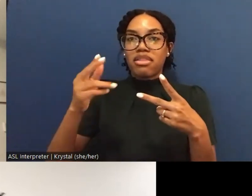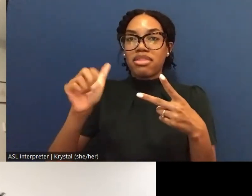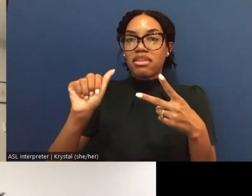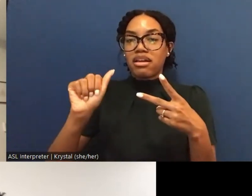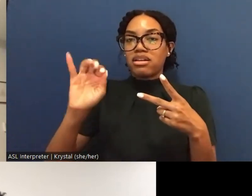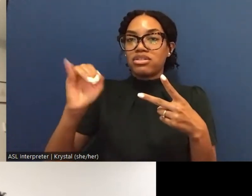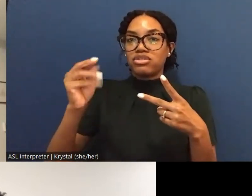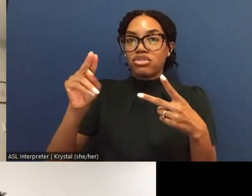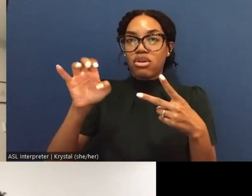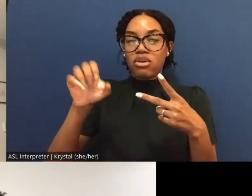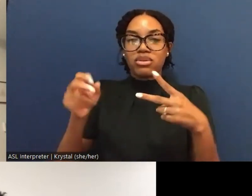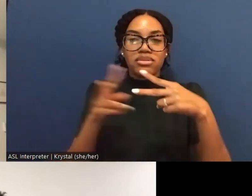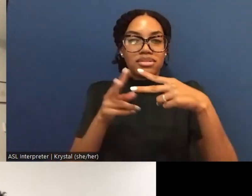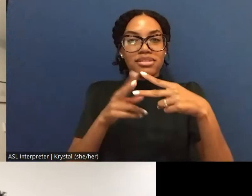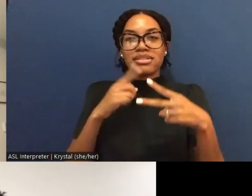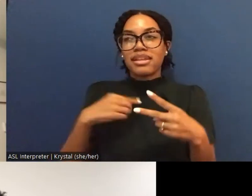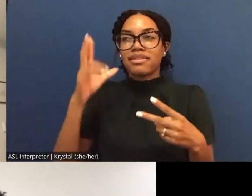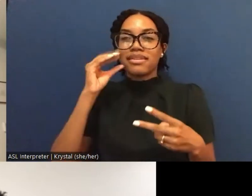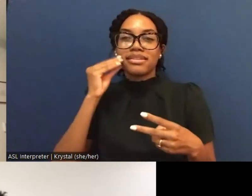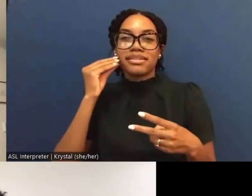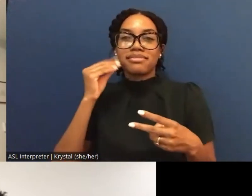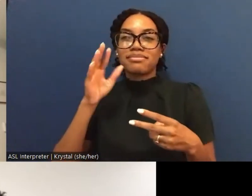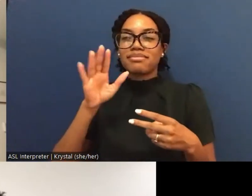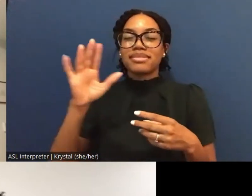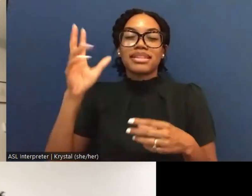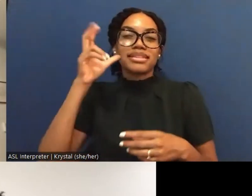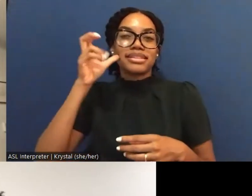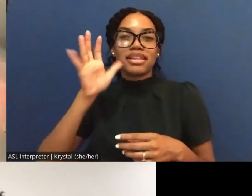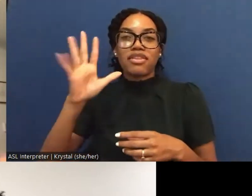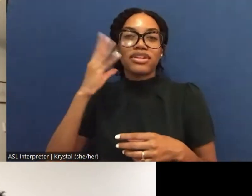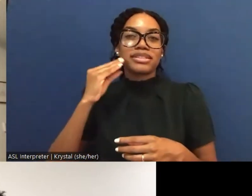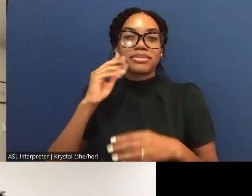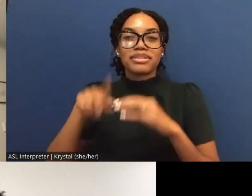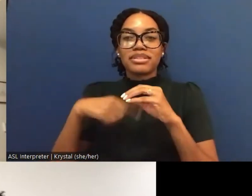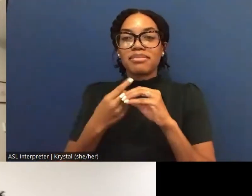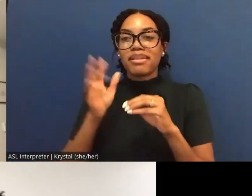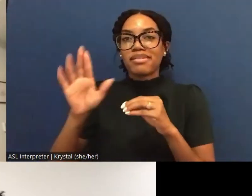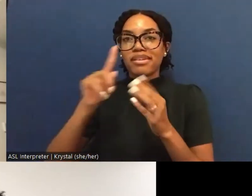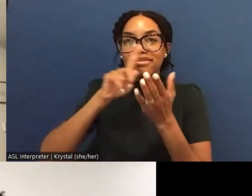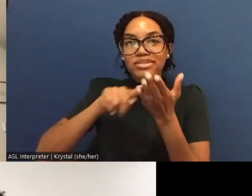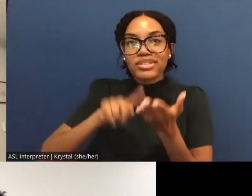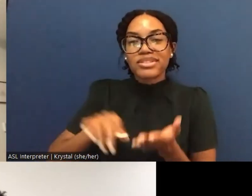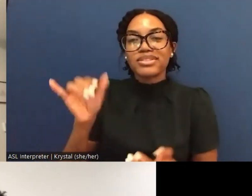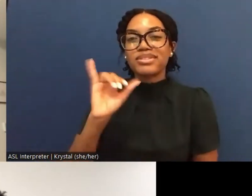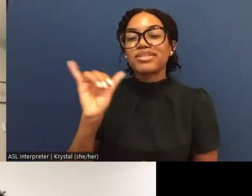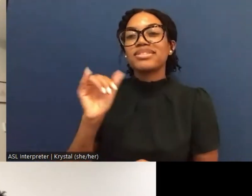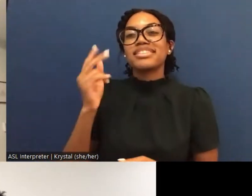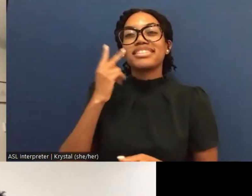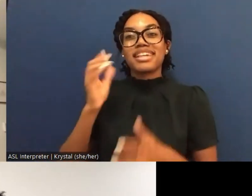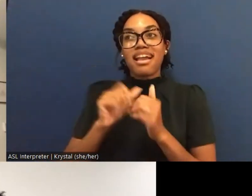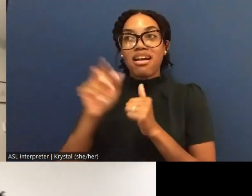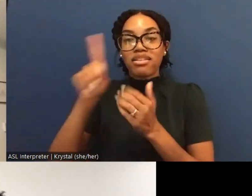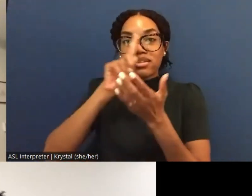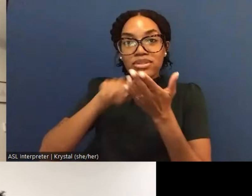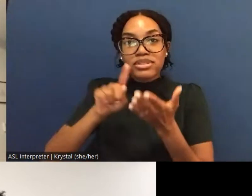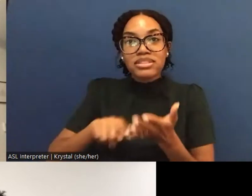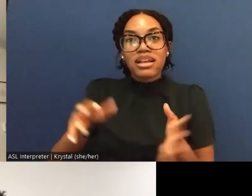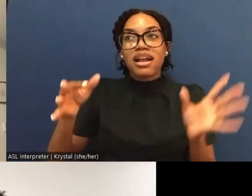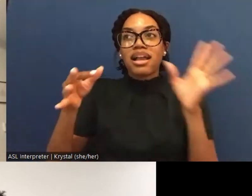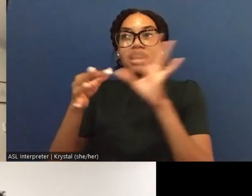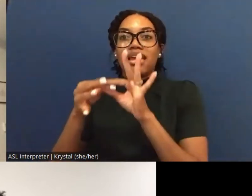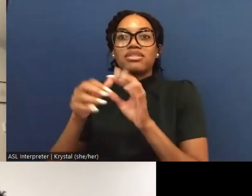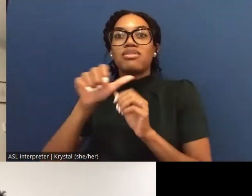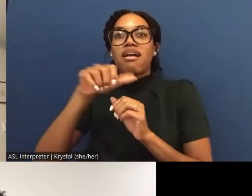freedom struggle. So just appreciating the work that you do and also the larger connections that I just continue to see, and thinking about all